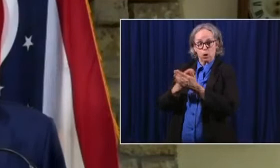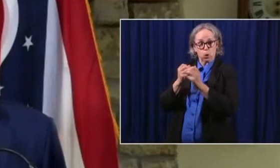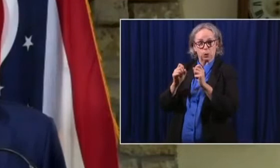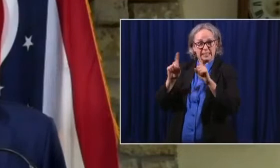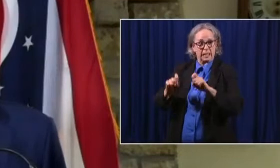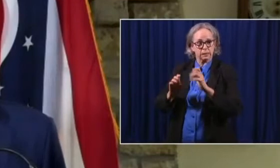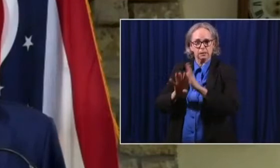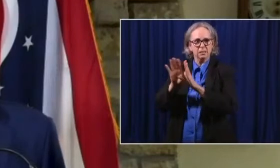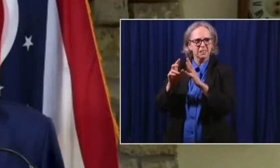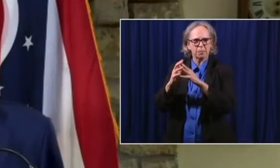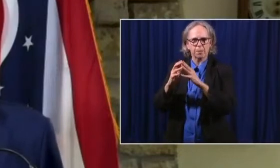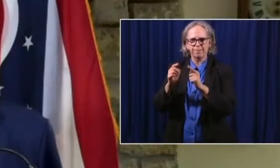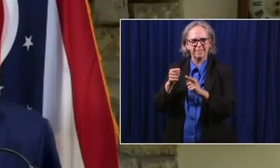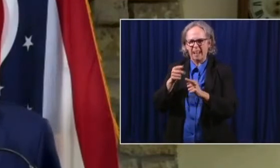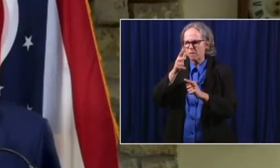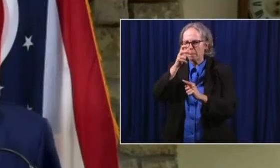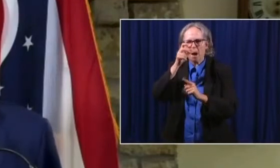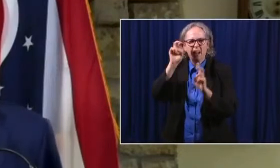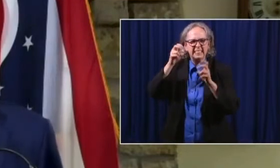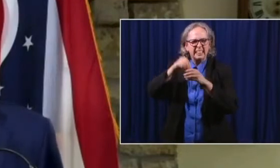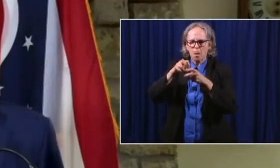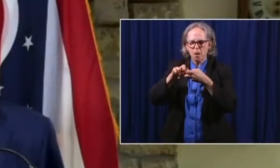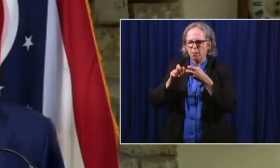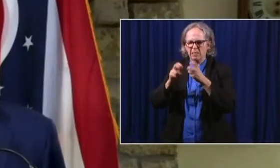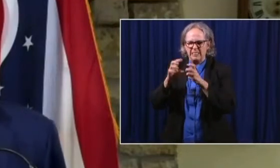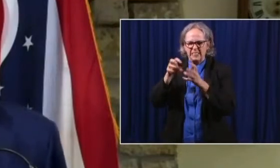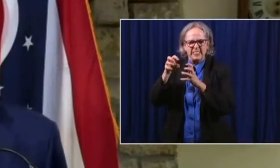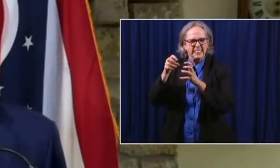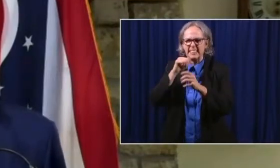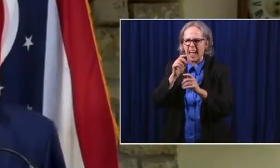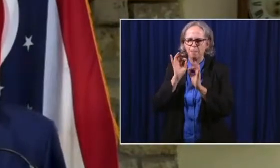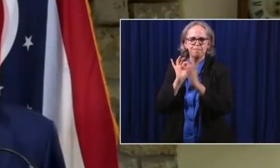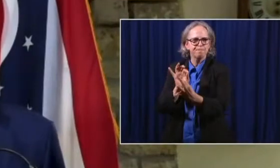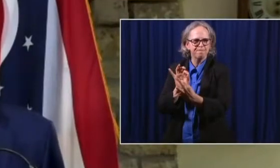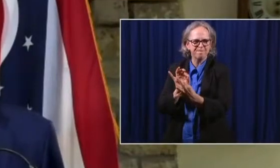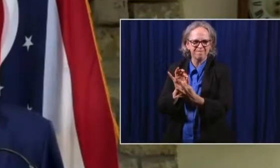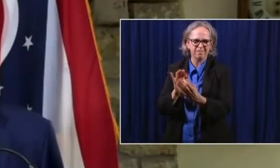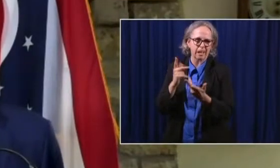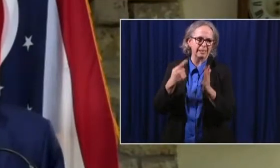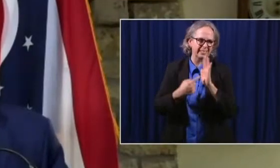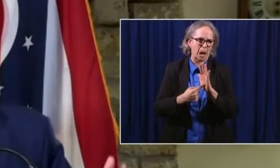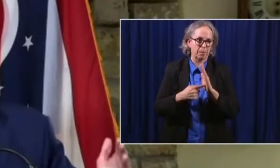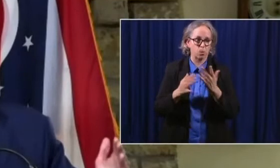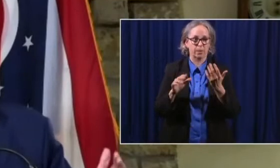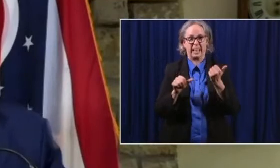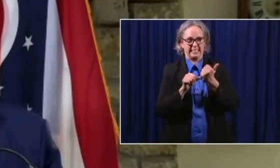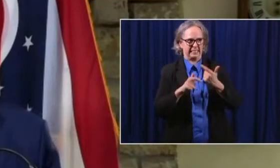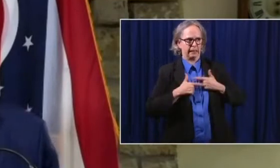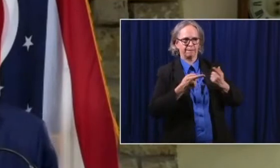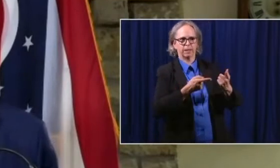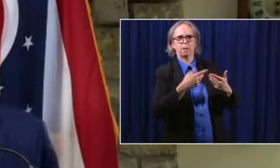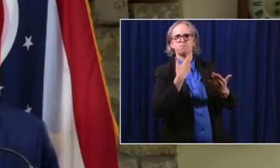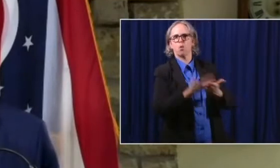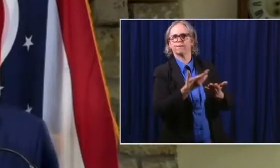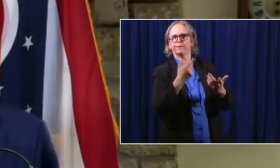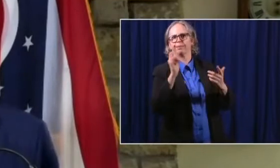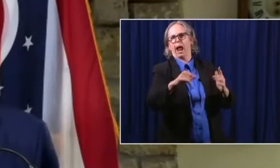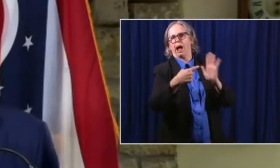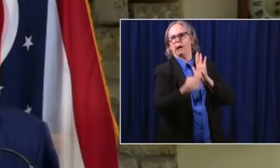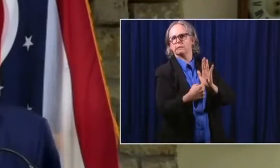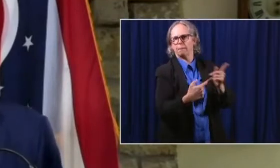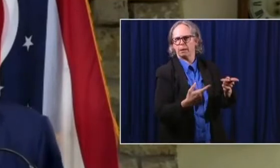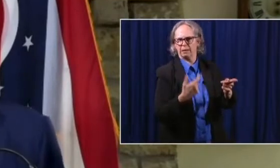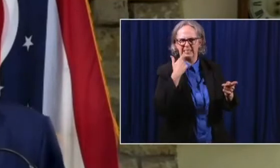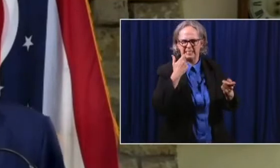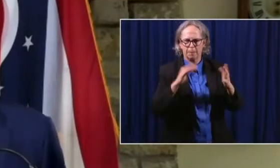And we are not going to wait until until it's 100% we